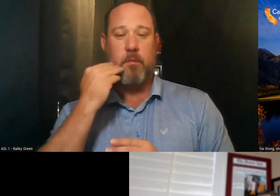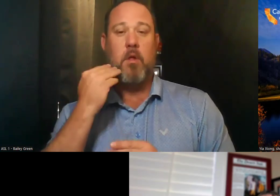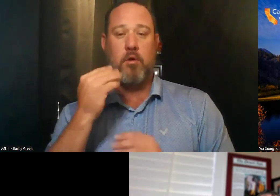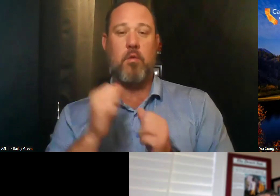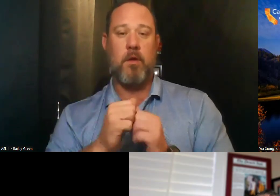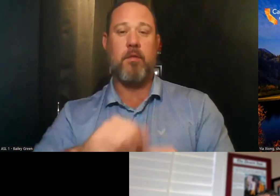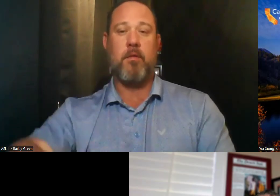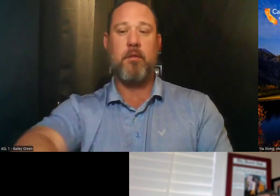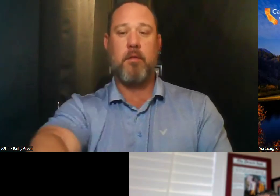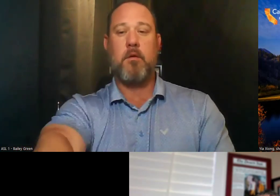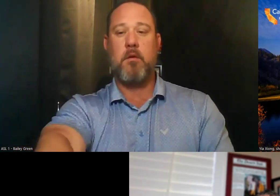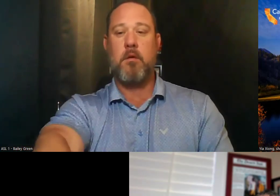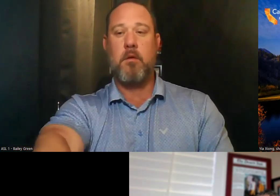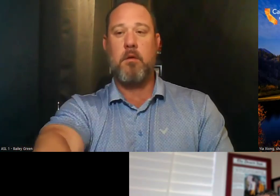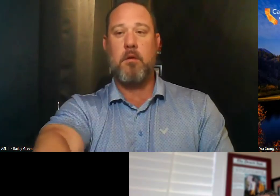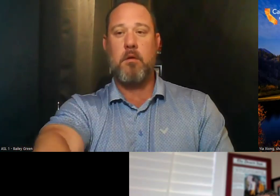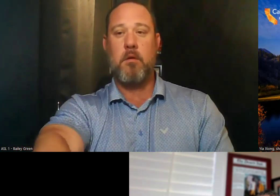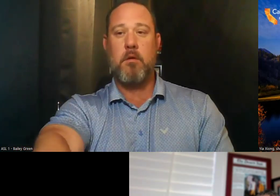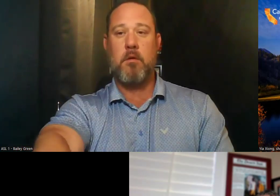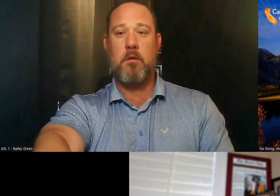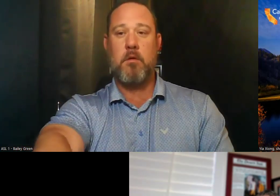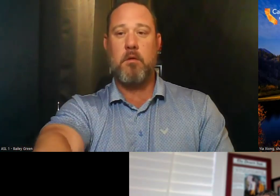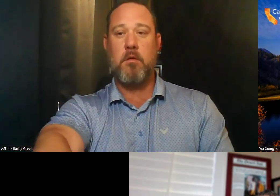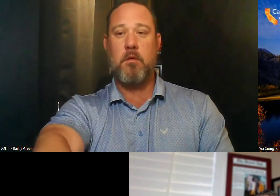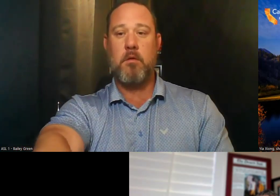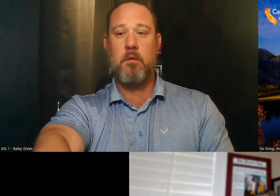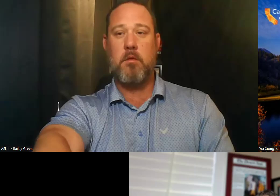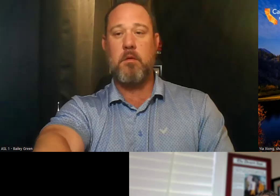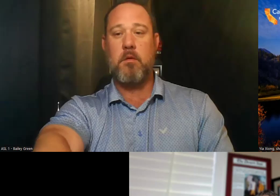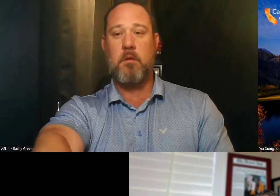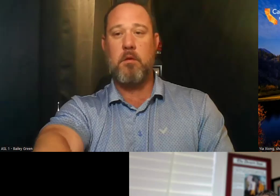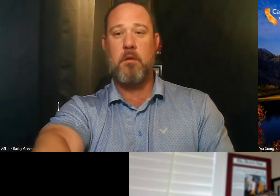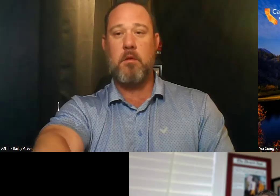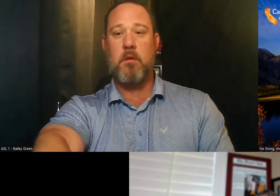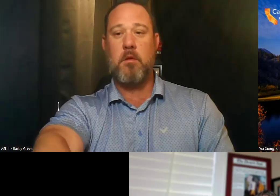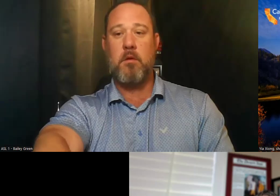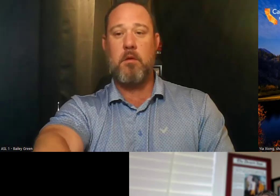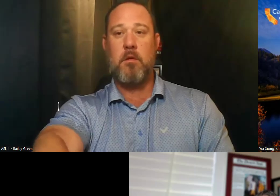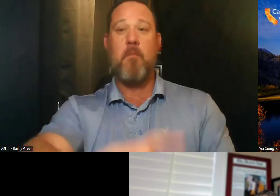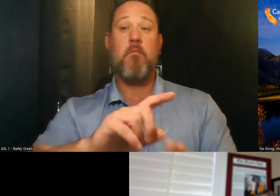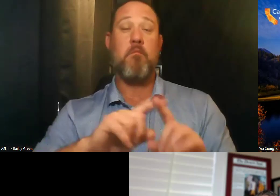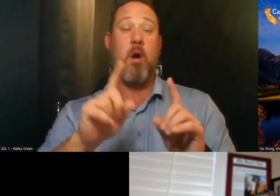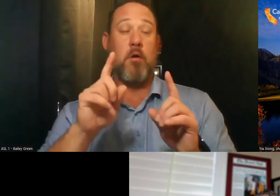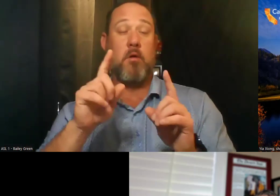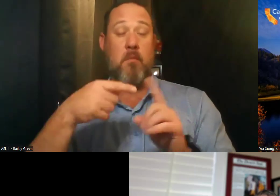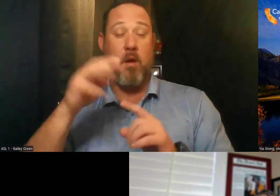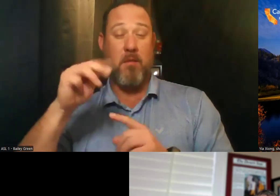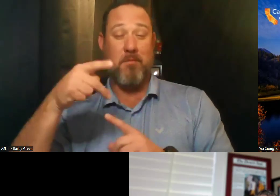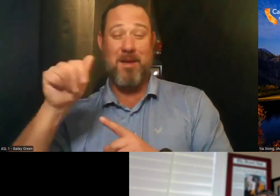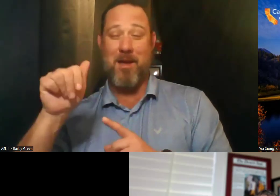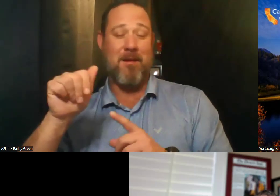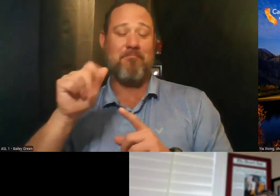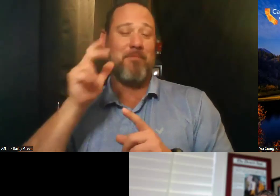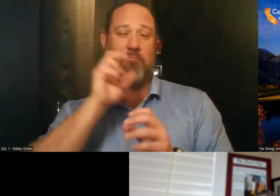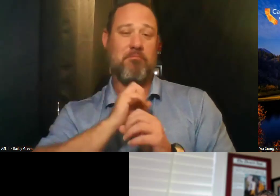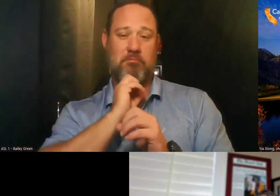that. But when it becomes a discussion of the master plan for aging, there's silence.